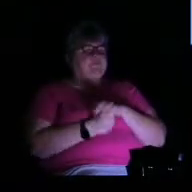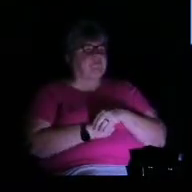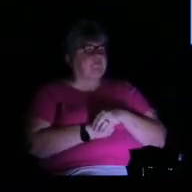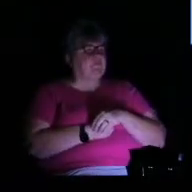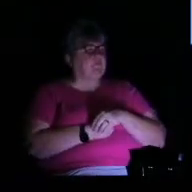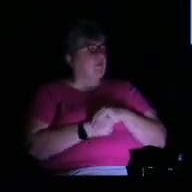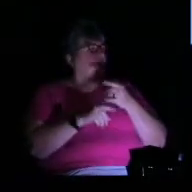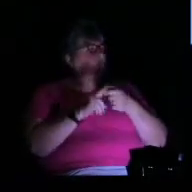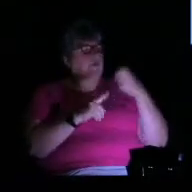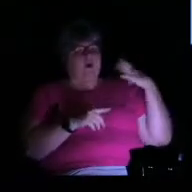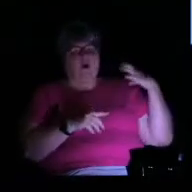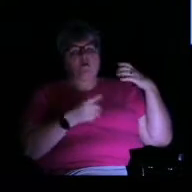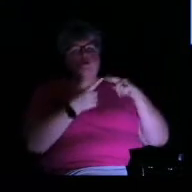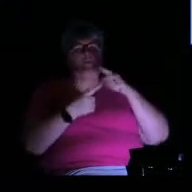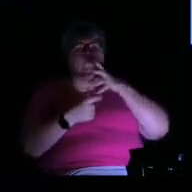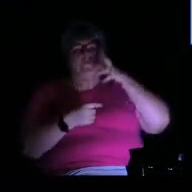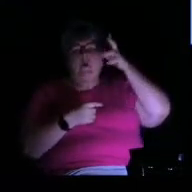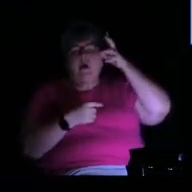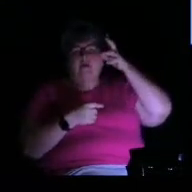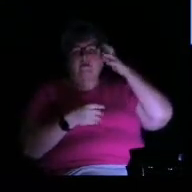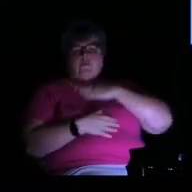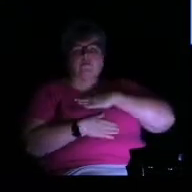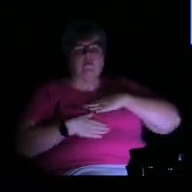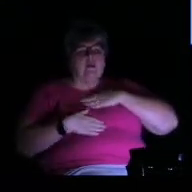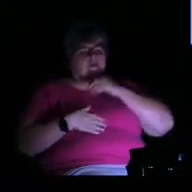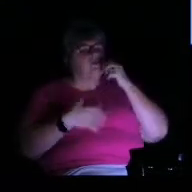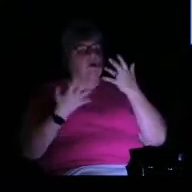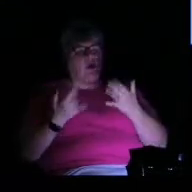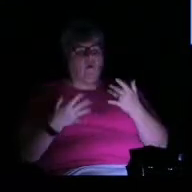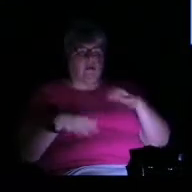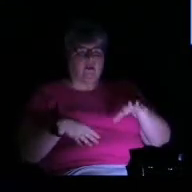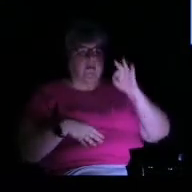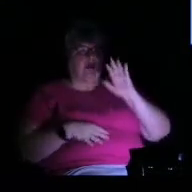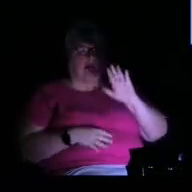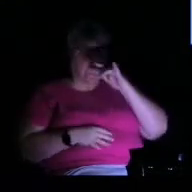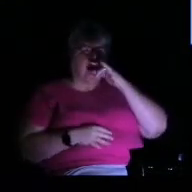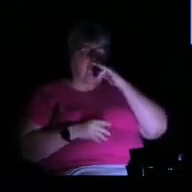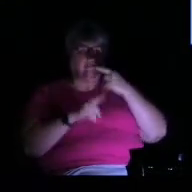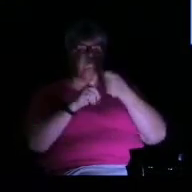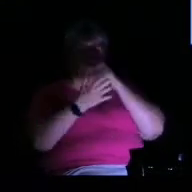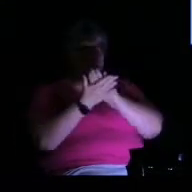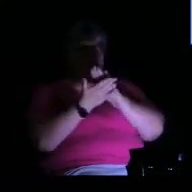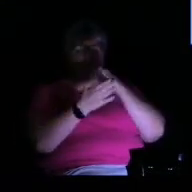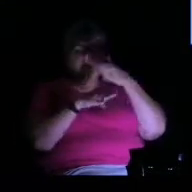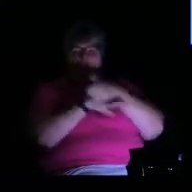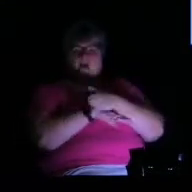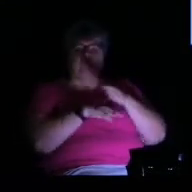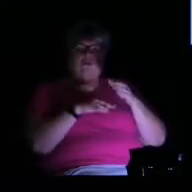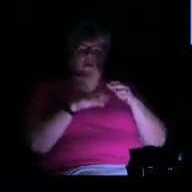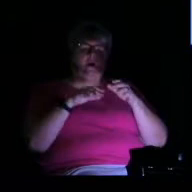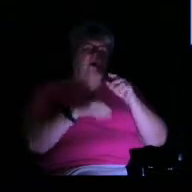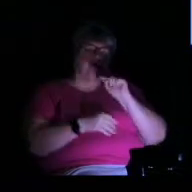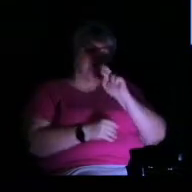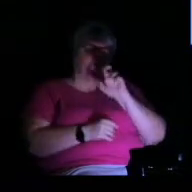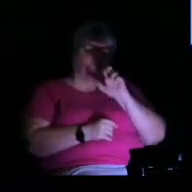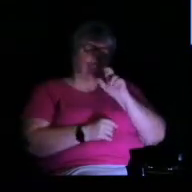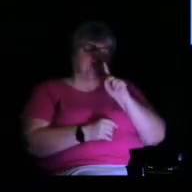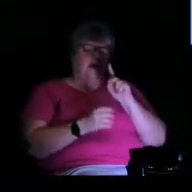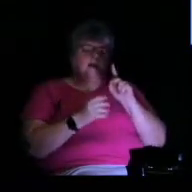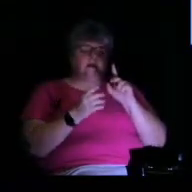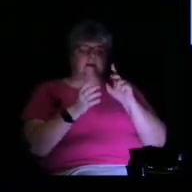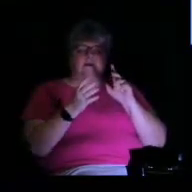from a coach to parents, please do not wait to pick up your kid from school after a track meet. Because I've been there